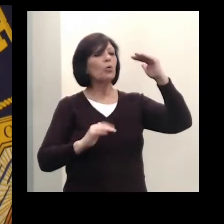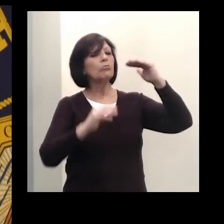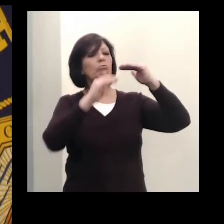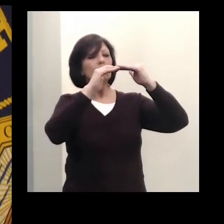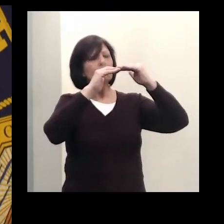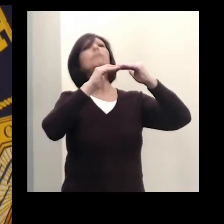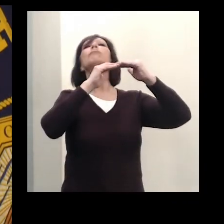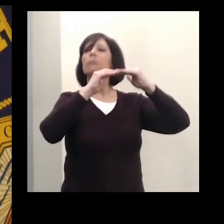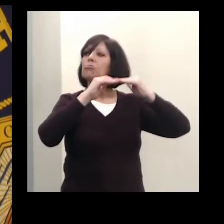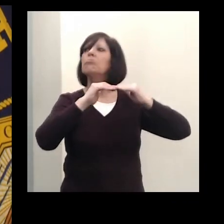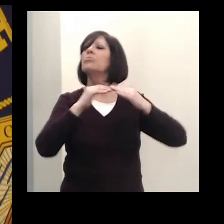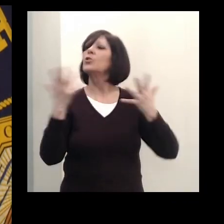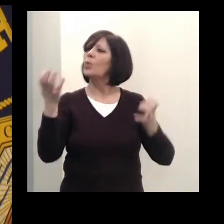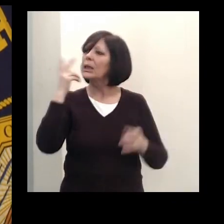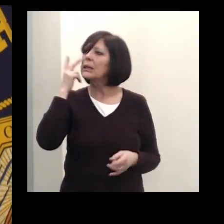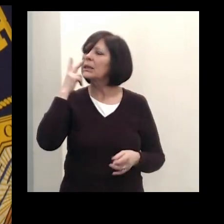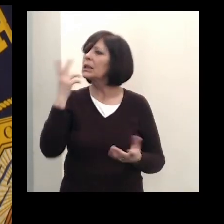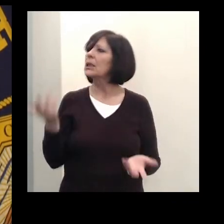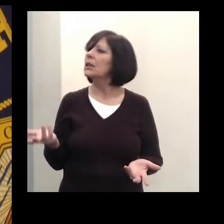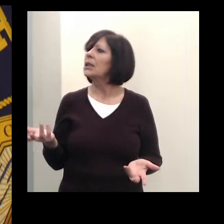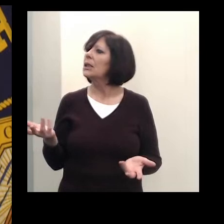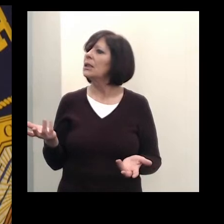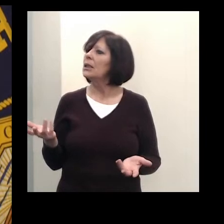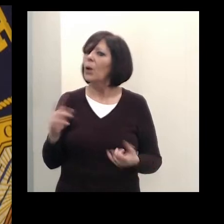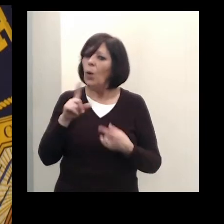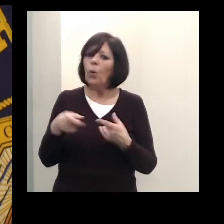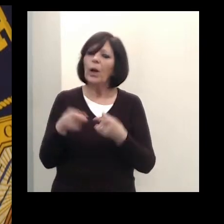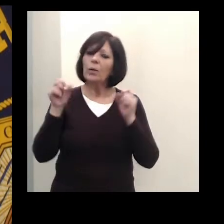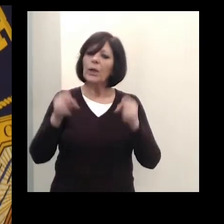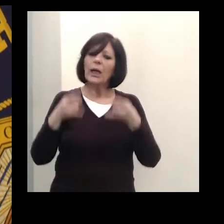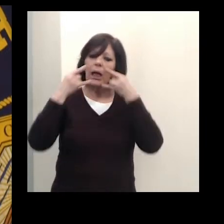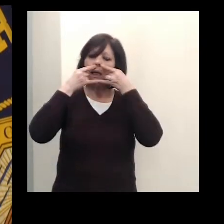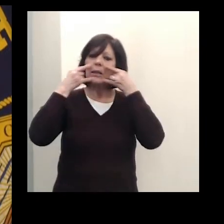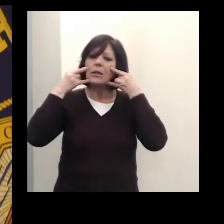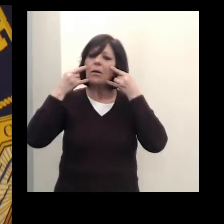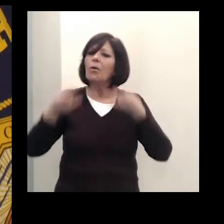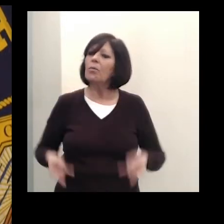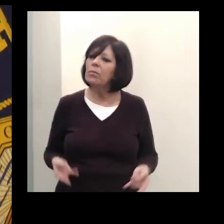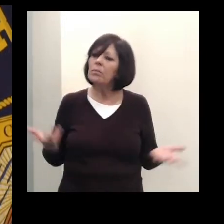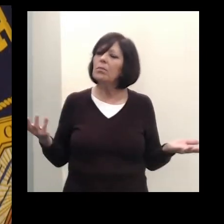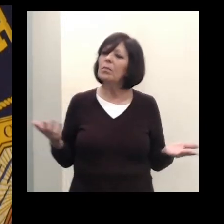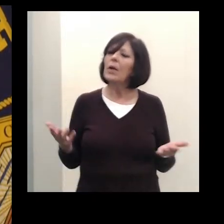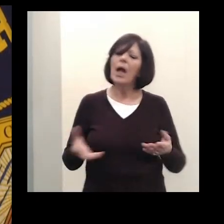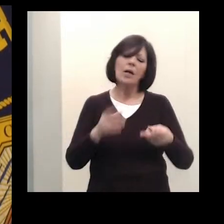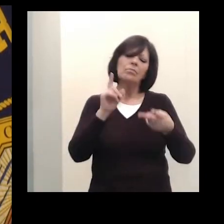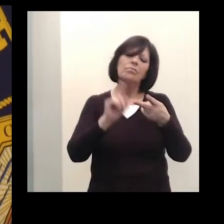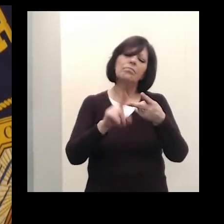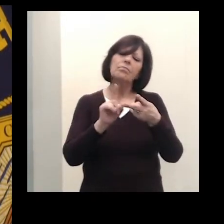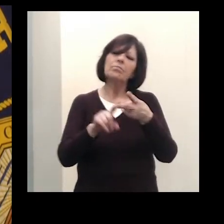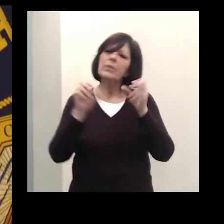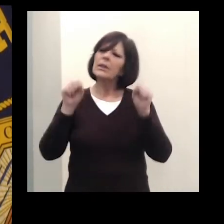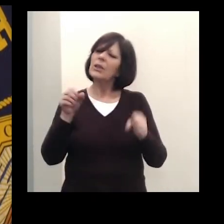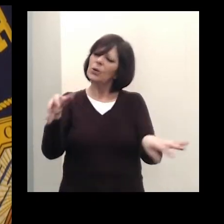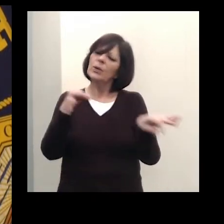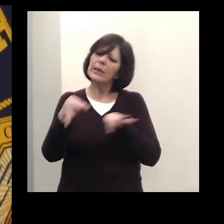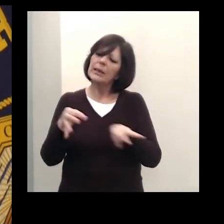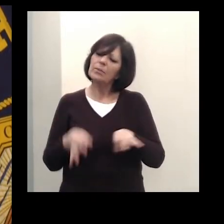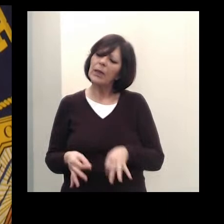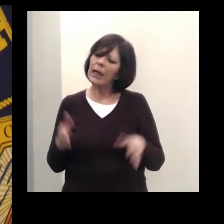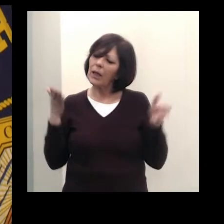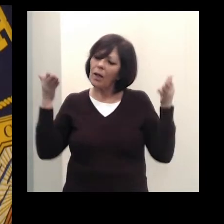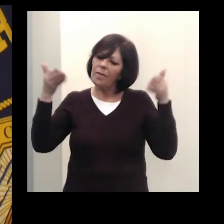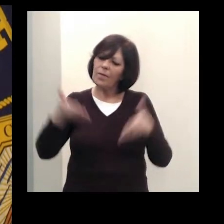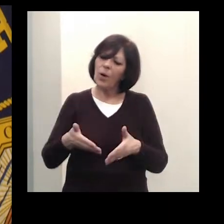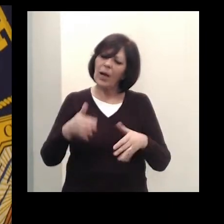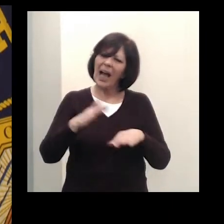want to see as to when we could lift some mandates? And number two, can you explain the focus on the death